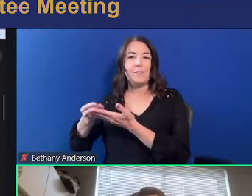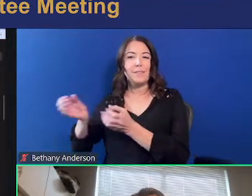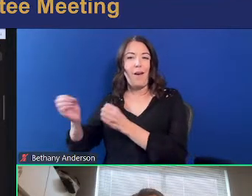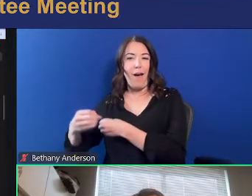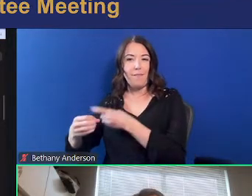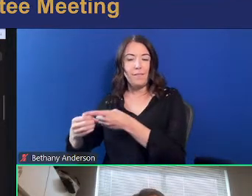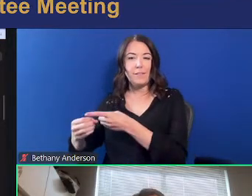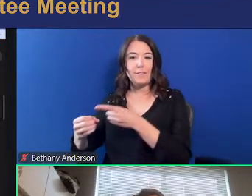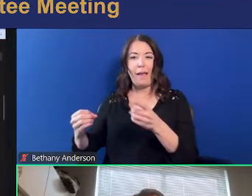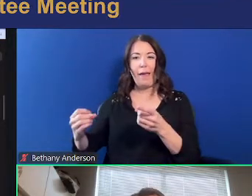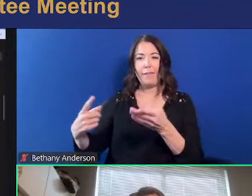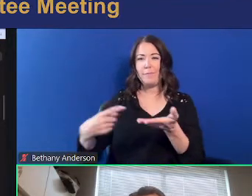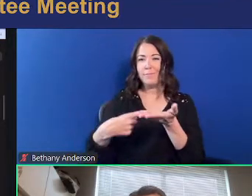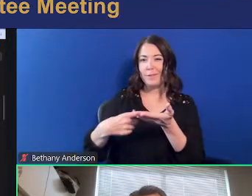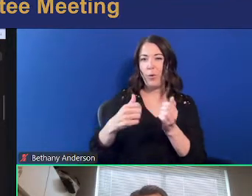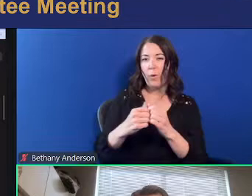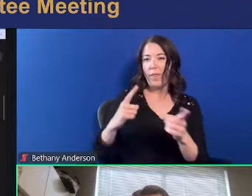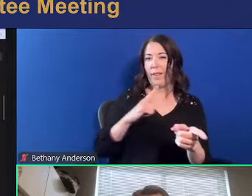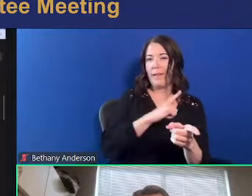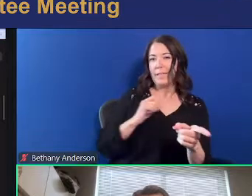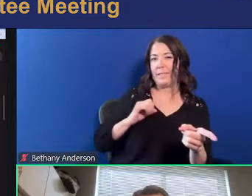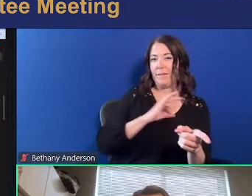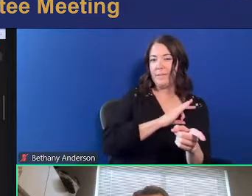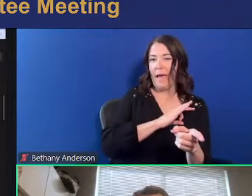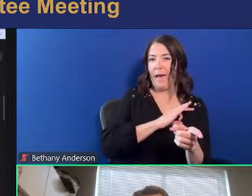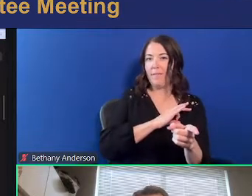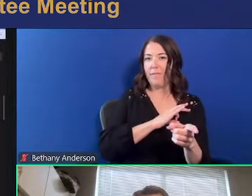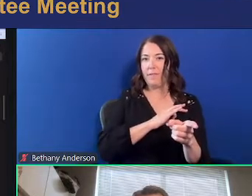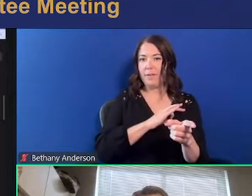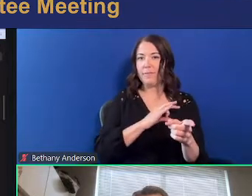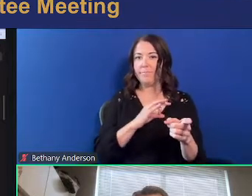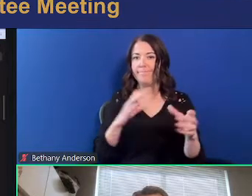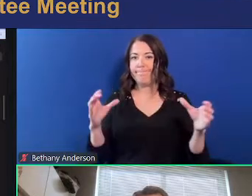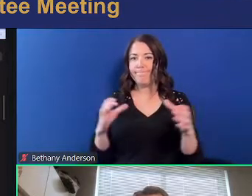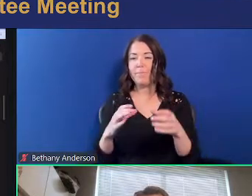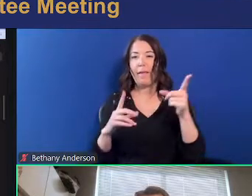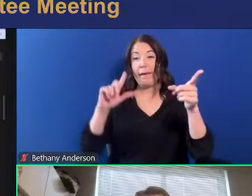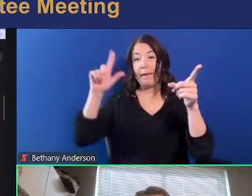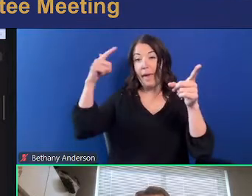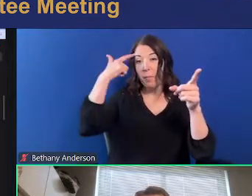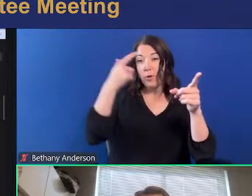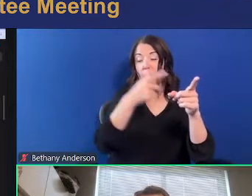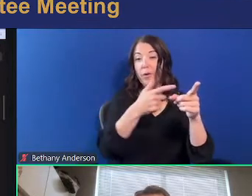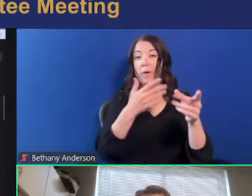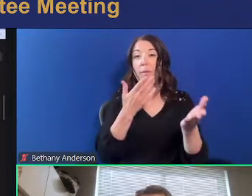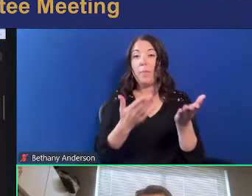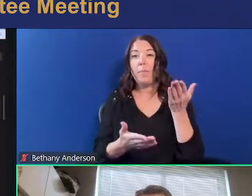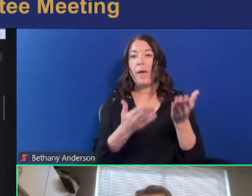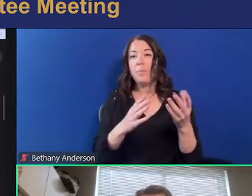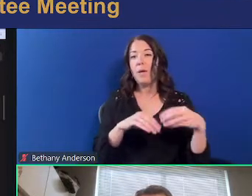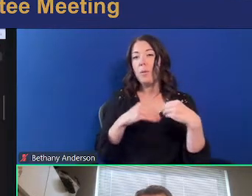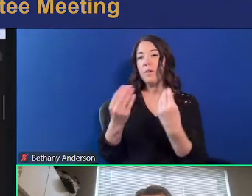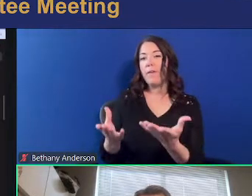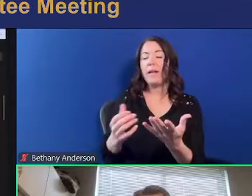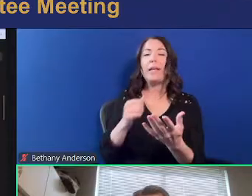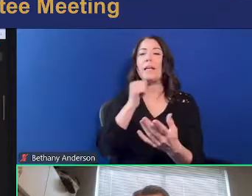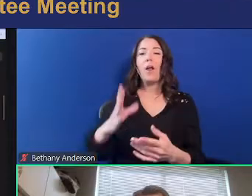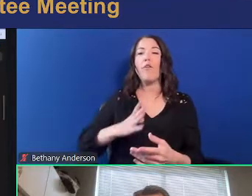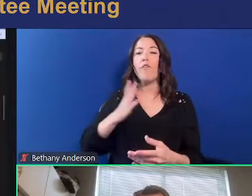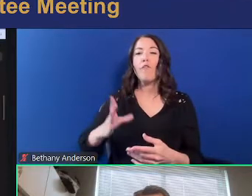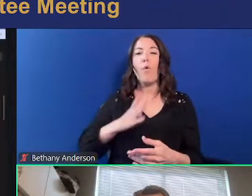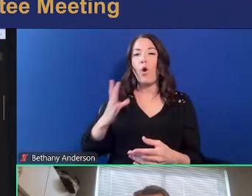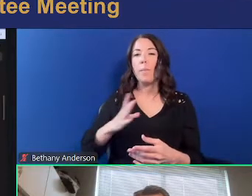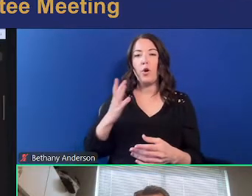of the legislative staff, but the Capitol providing not a formal market analysis, but